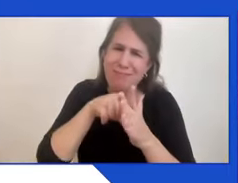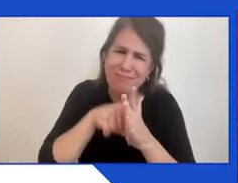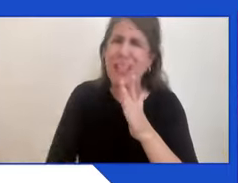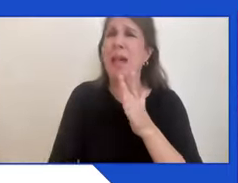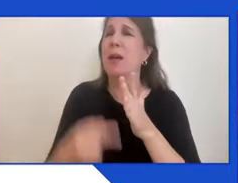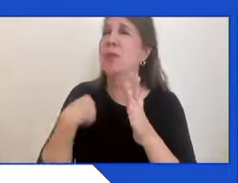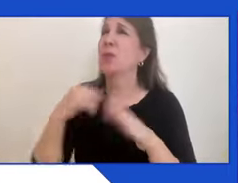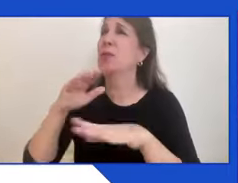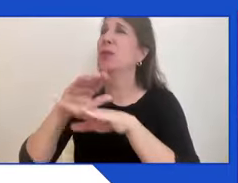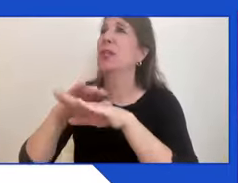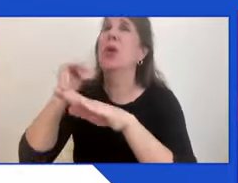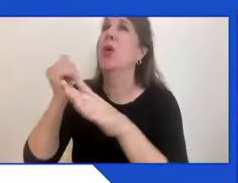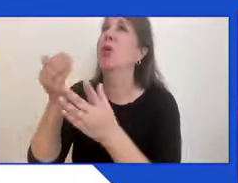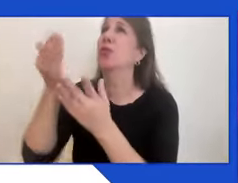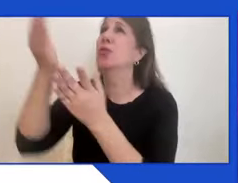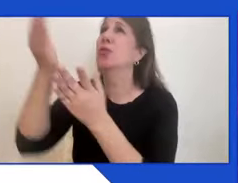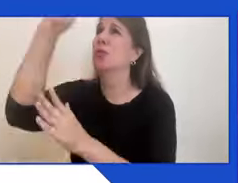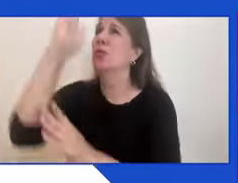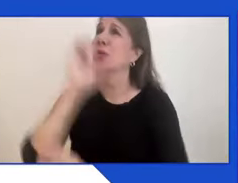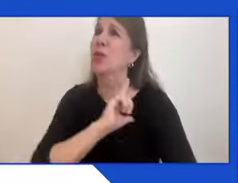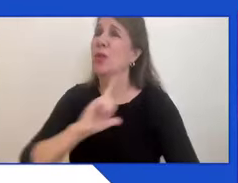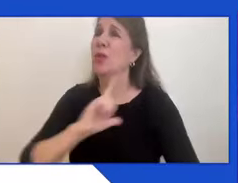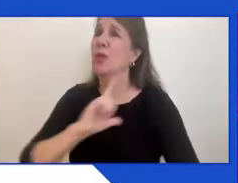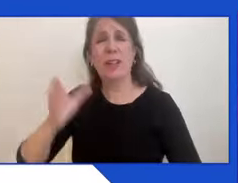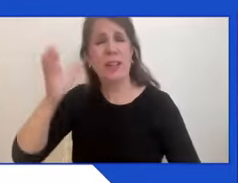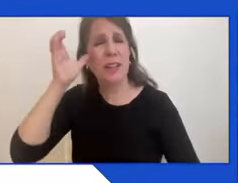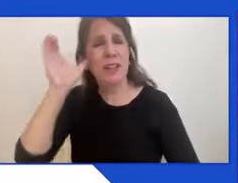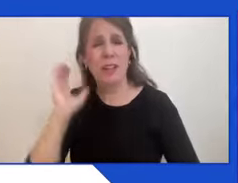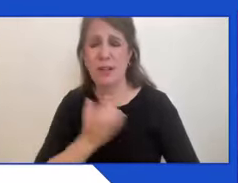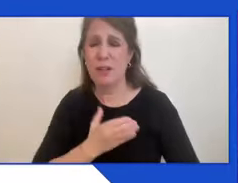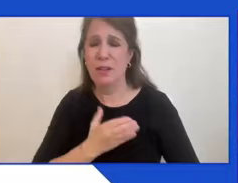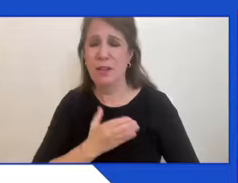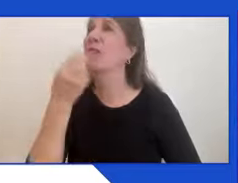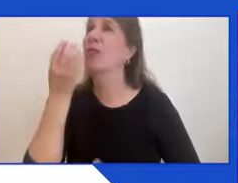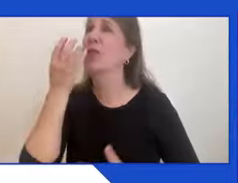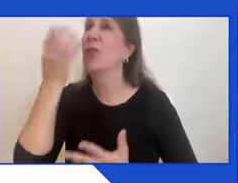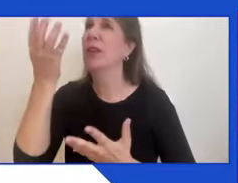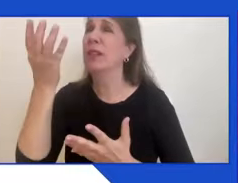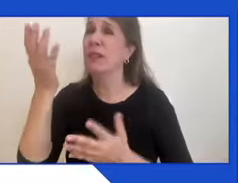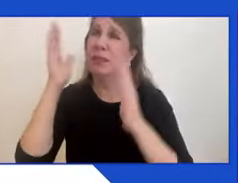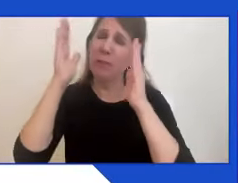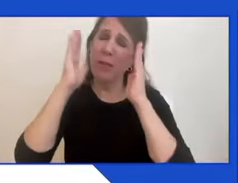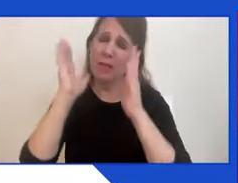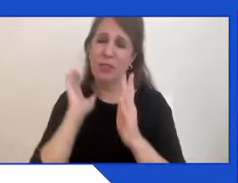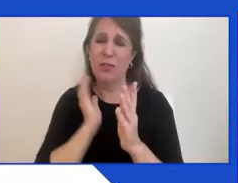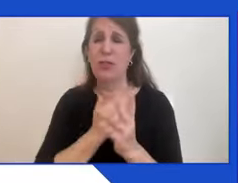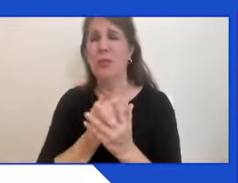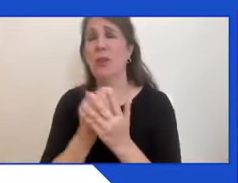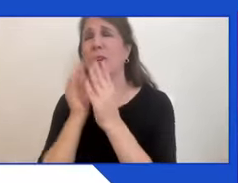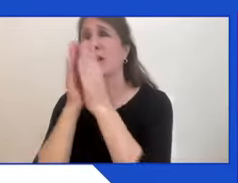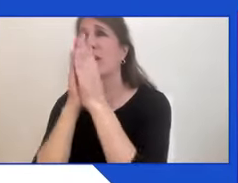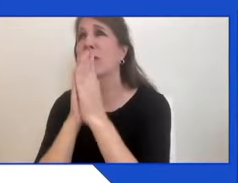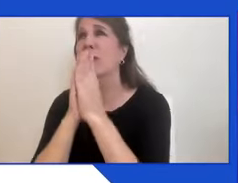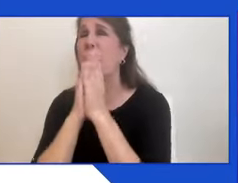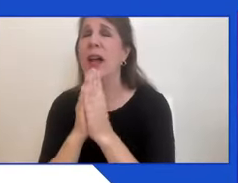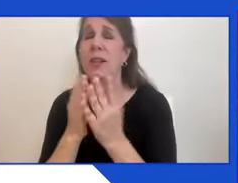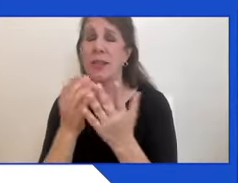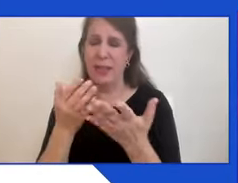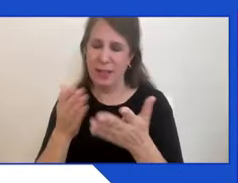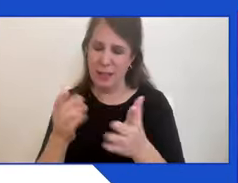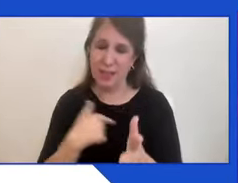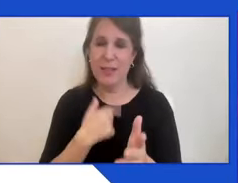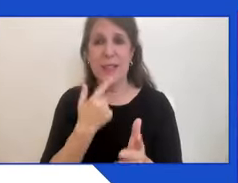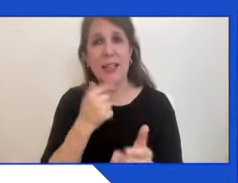Lord. O Lord, hear our voices. Be attentive to our supplications, and let us say